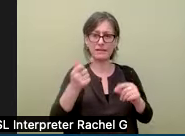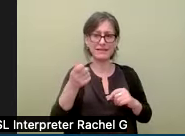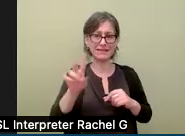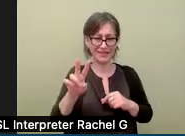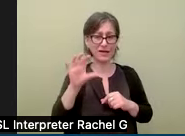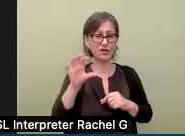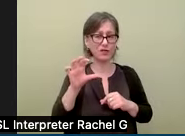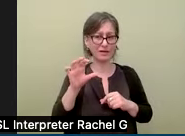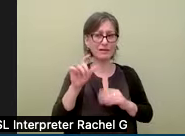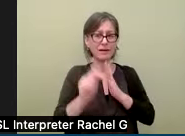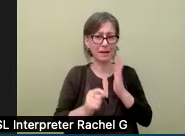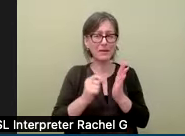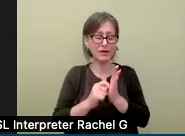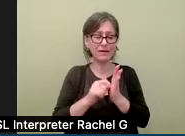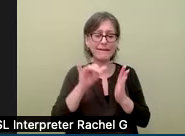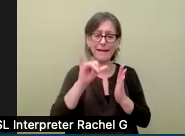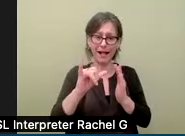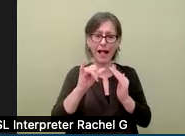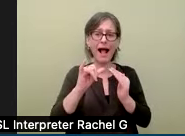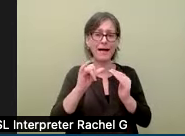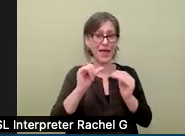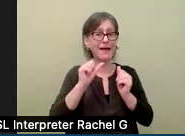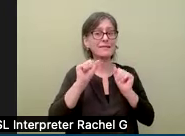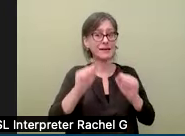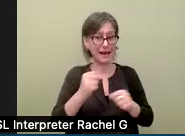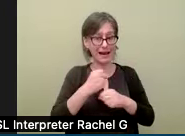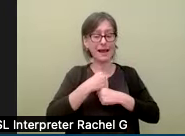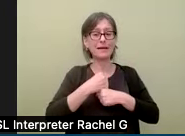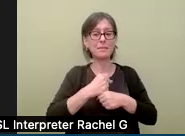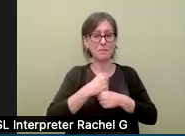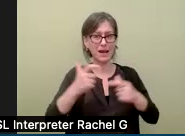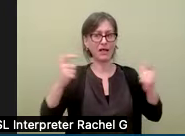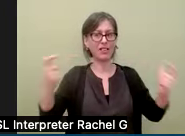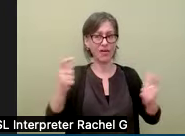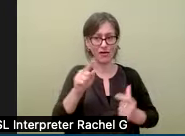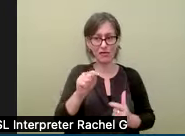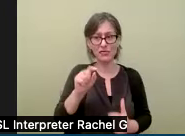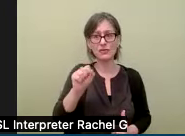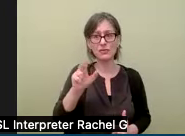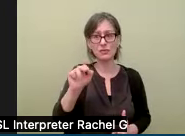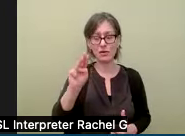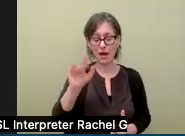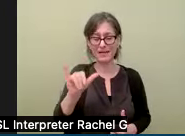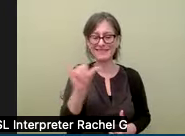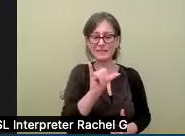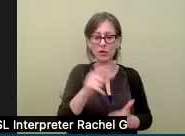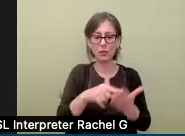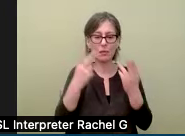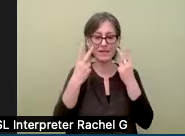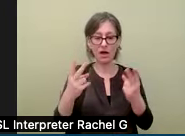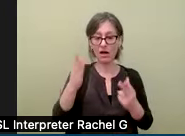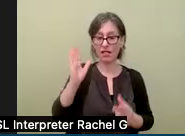1700. And that one, that can produce a very large tsunami, similar to what we saw in